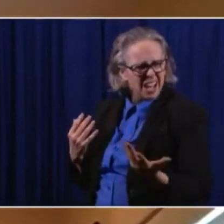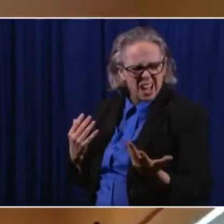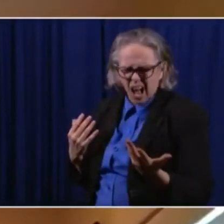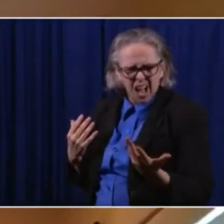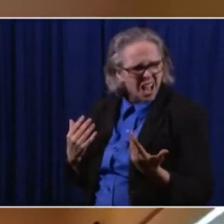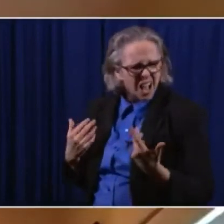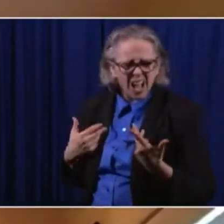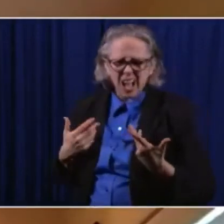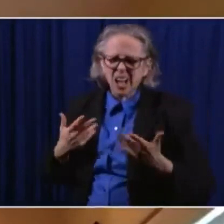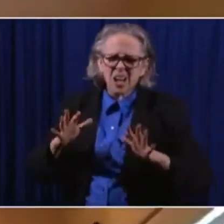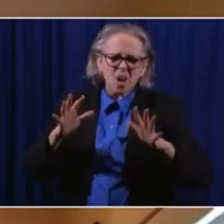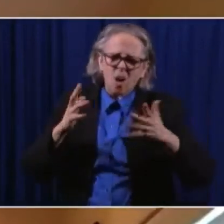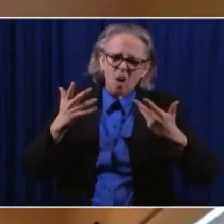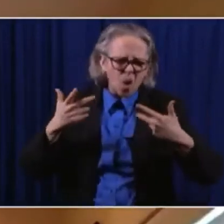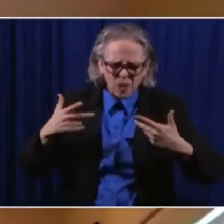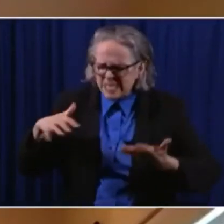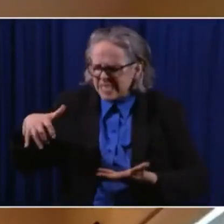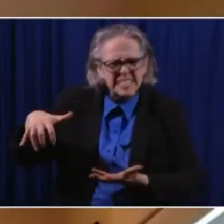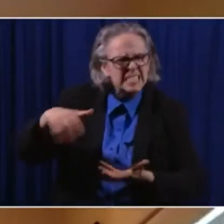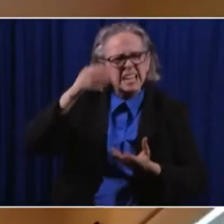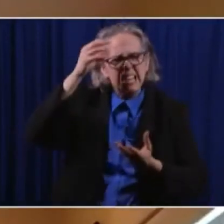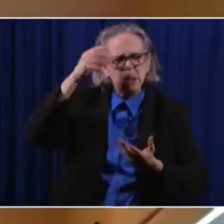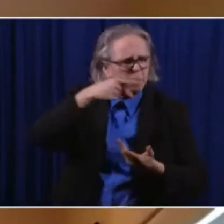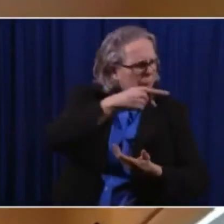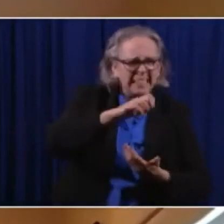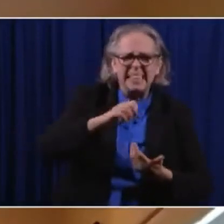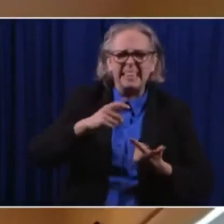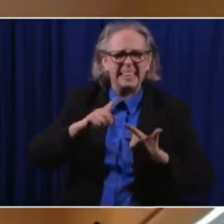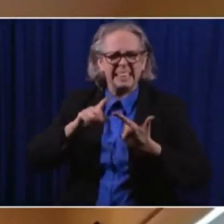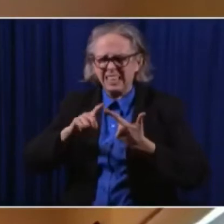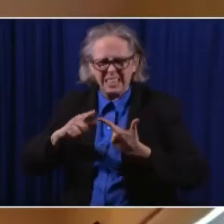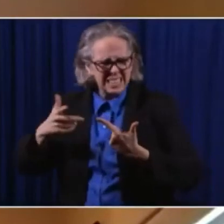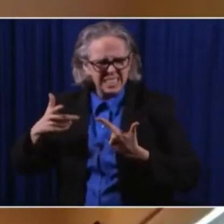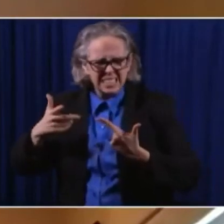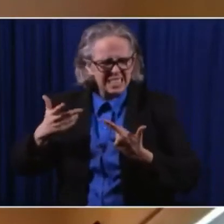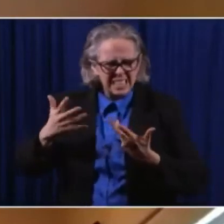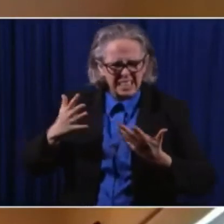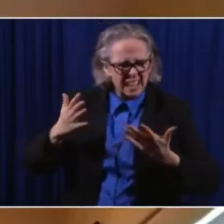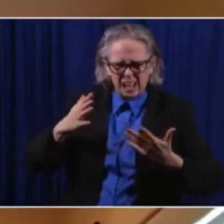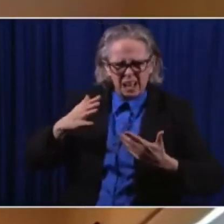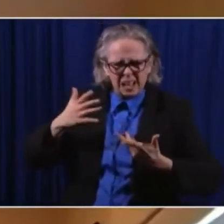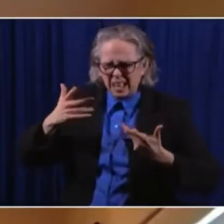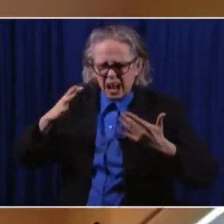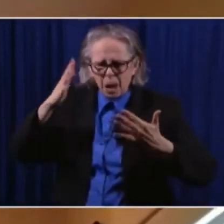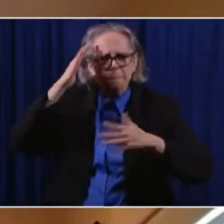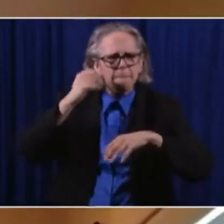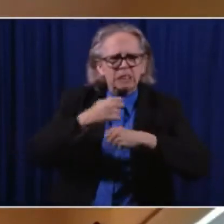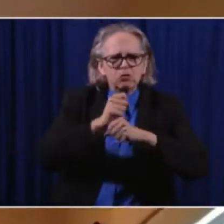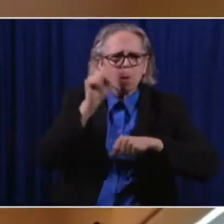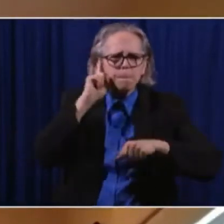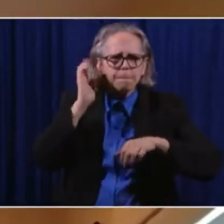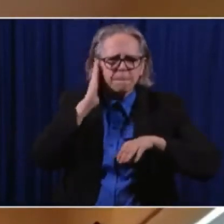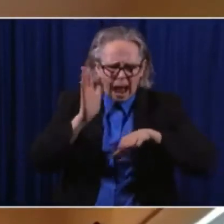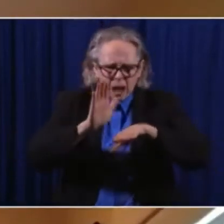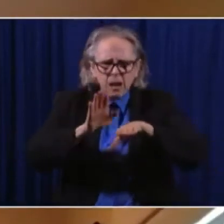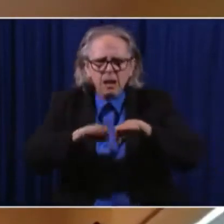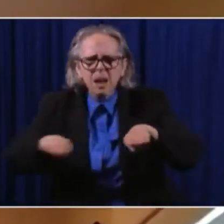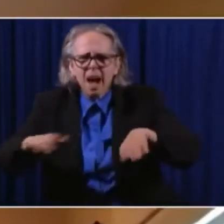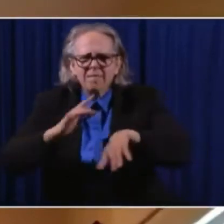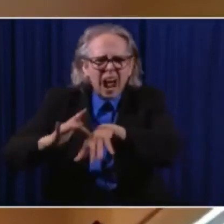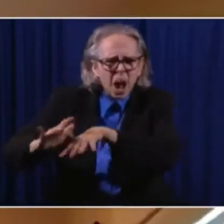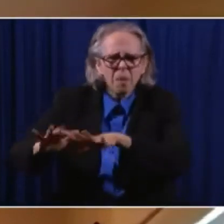PPE and building physical capacity, the space and the stuff for our healthcare system. We